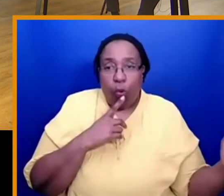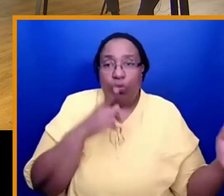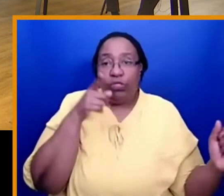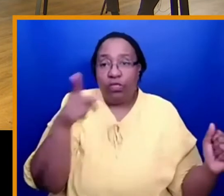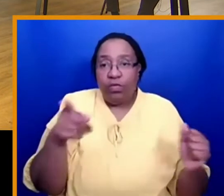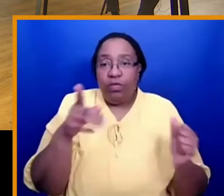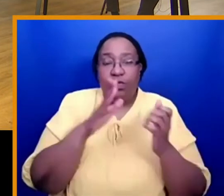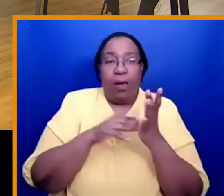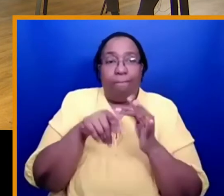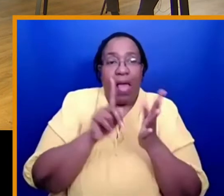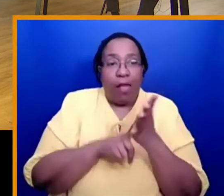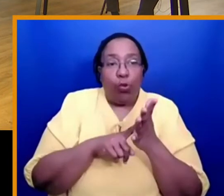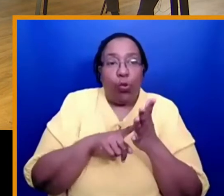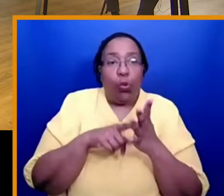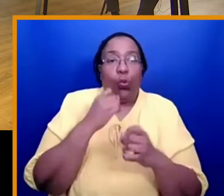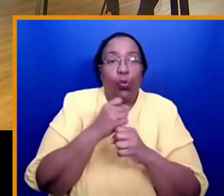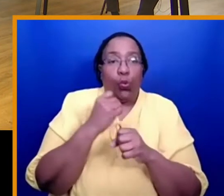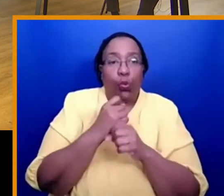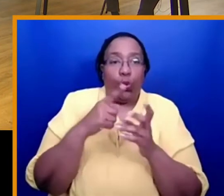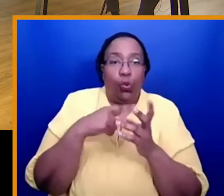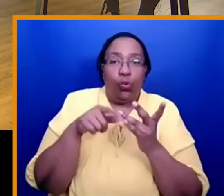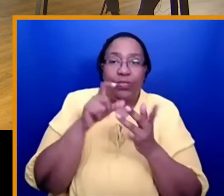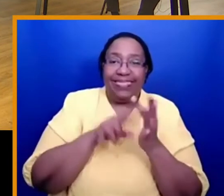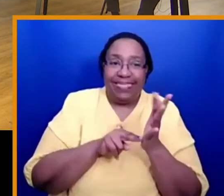Basingstoke and Dean.